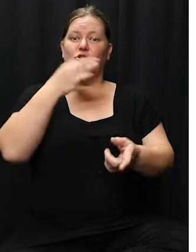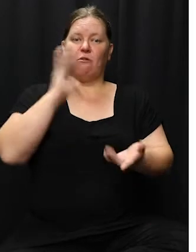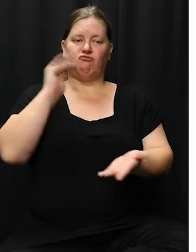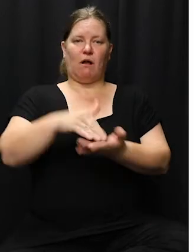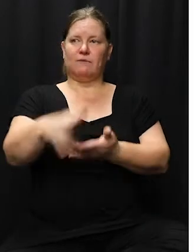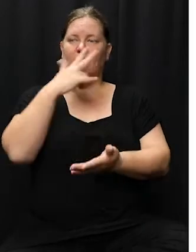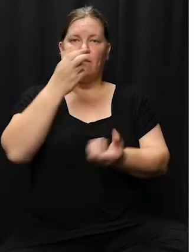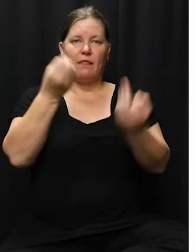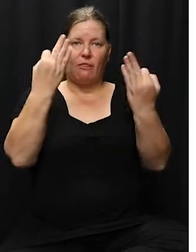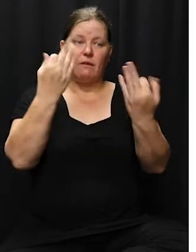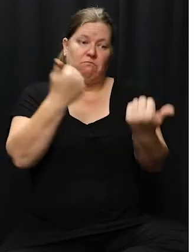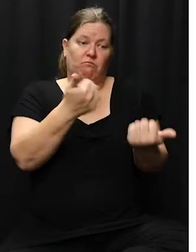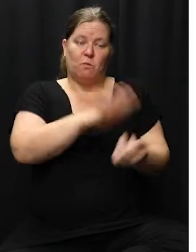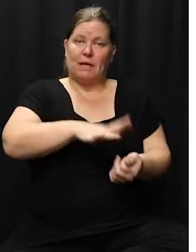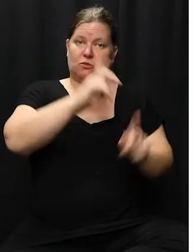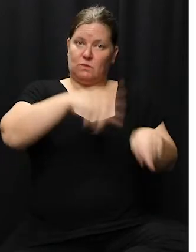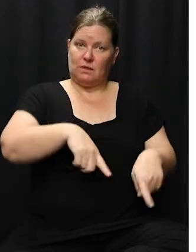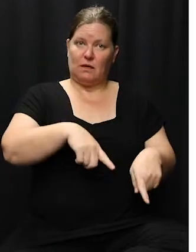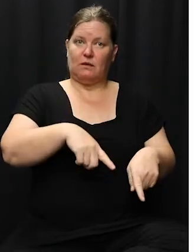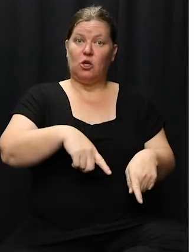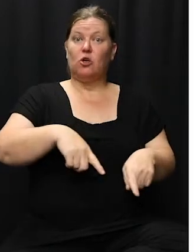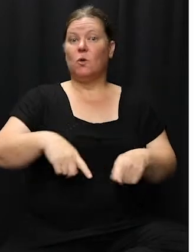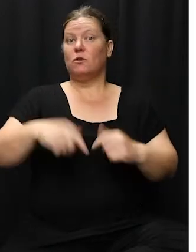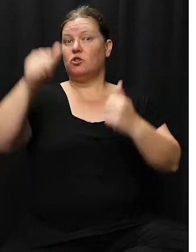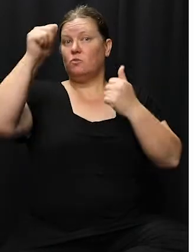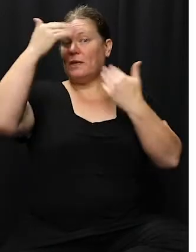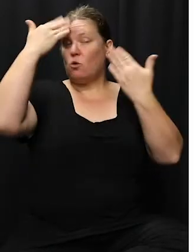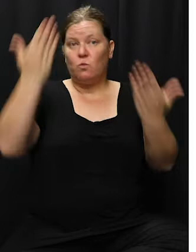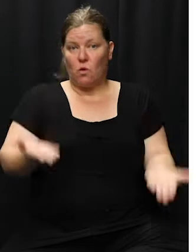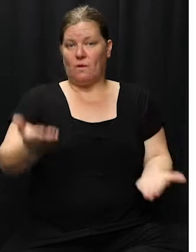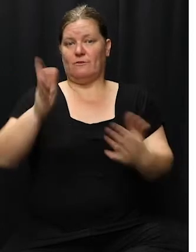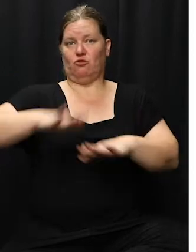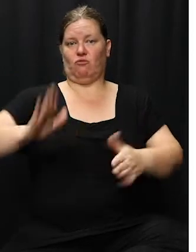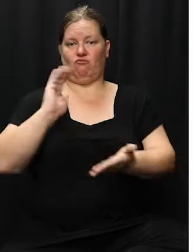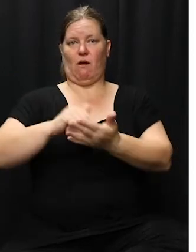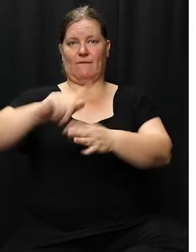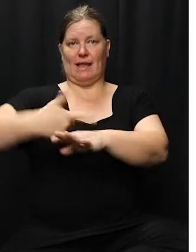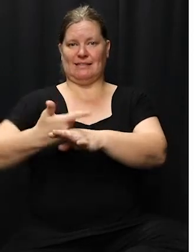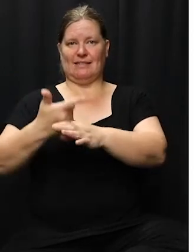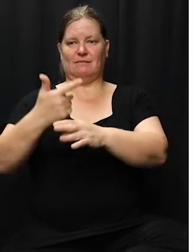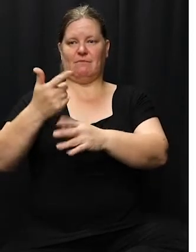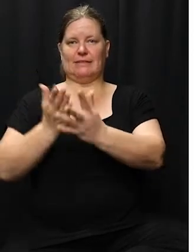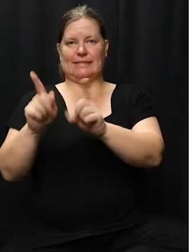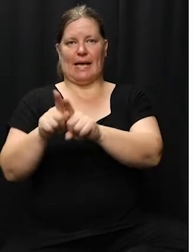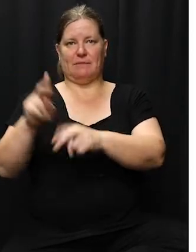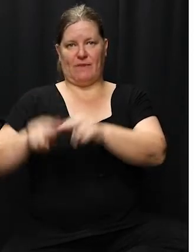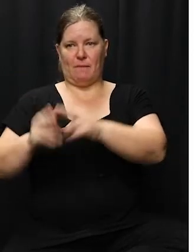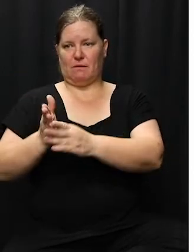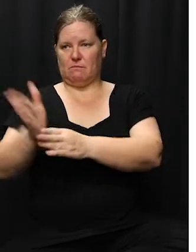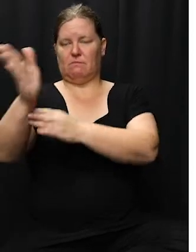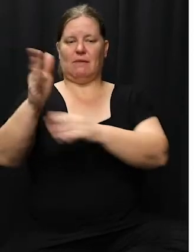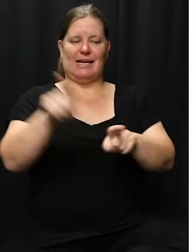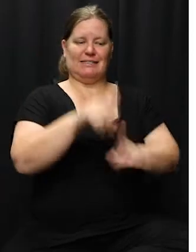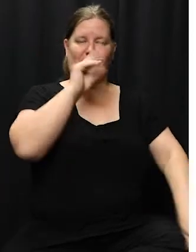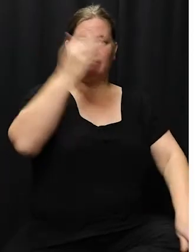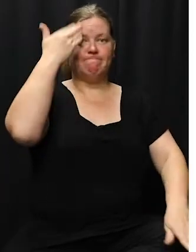is, it's aimed at 0 to whatever it is, 3 or whatever. But if they arrive at age 8 with nothing, well, then that's a great one to start using. If